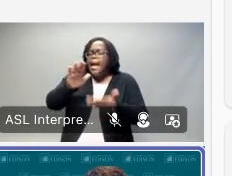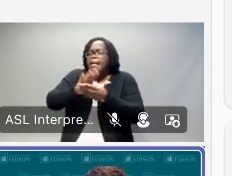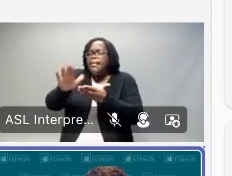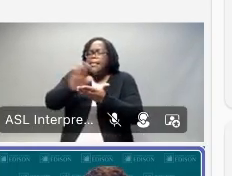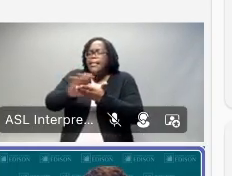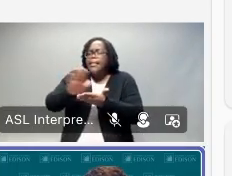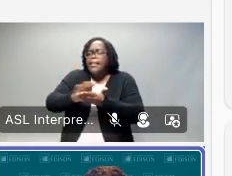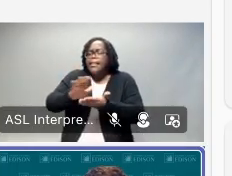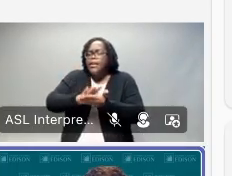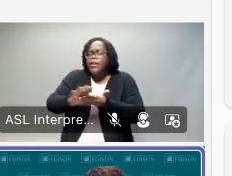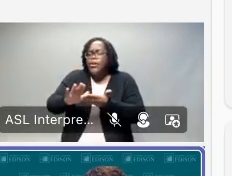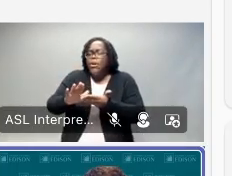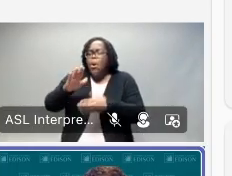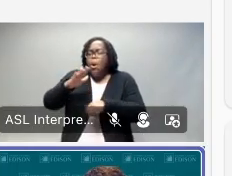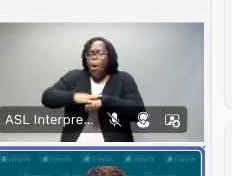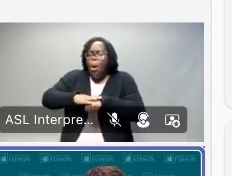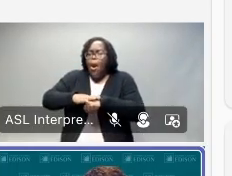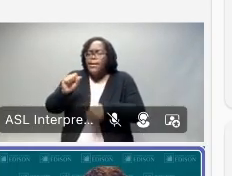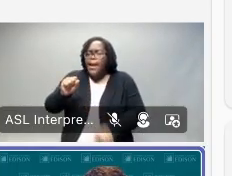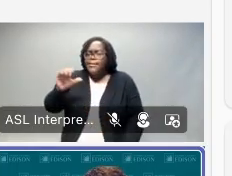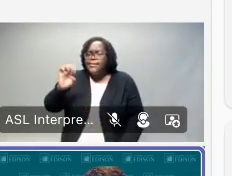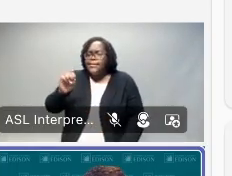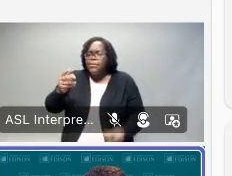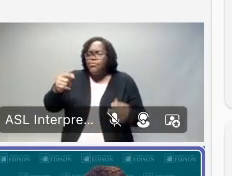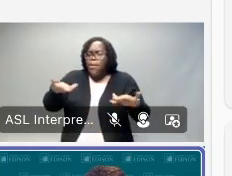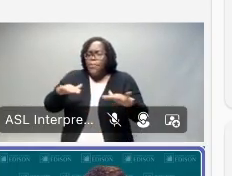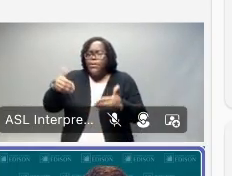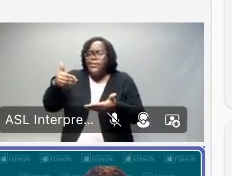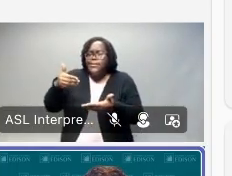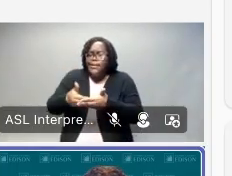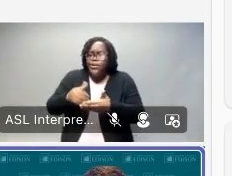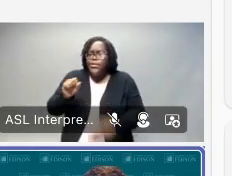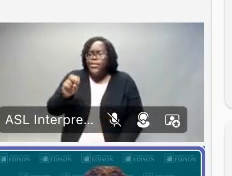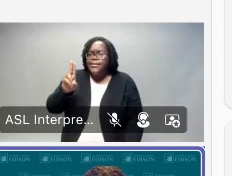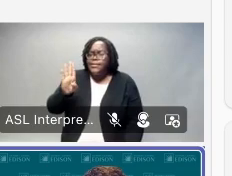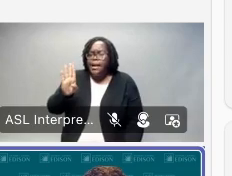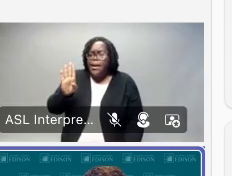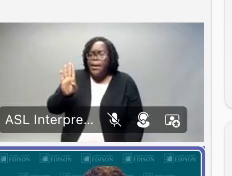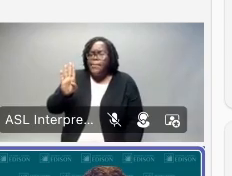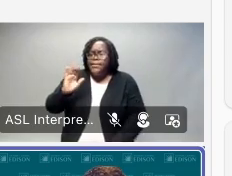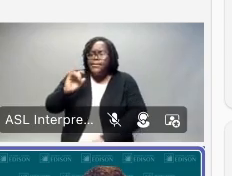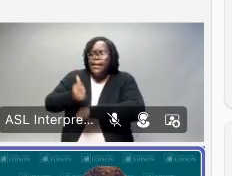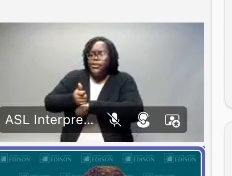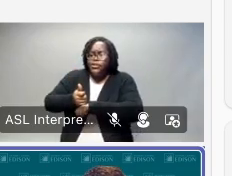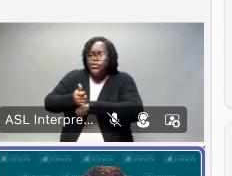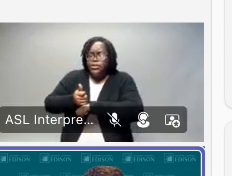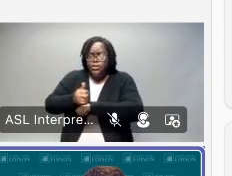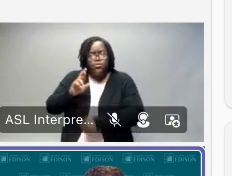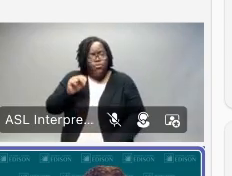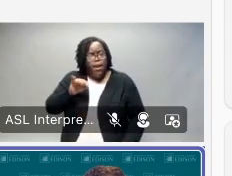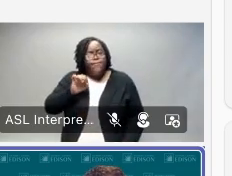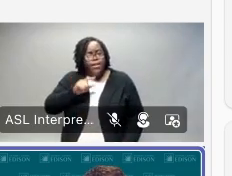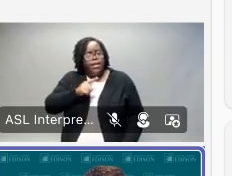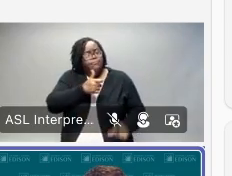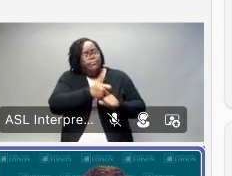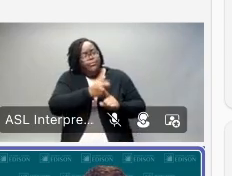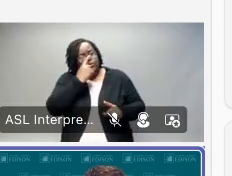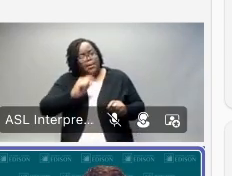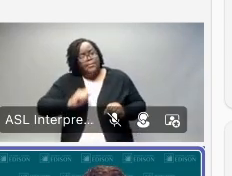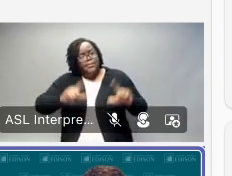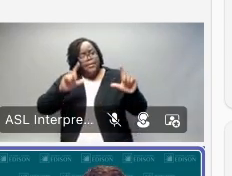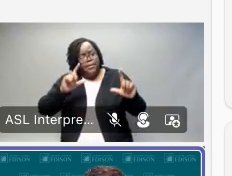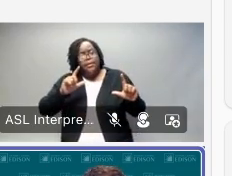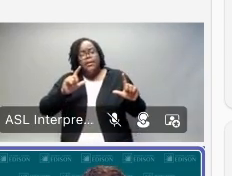owner property around Vincent substation? So Raphael is with our veg management organization. So Raphael, I'll ask you to come on and